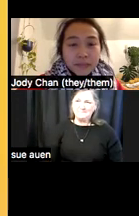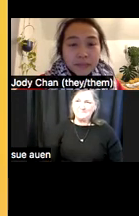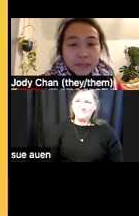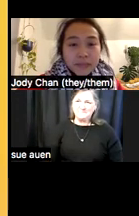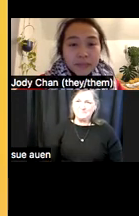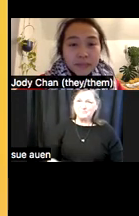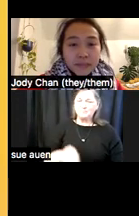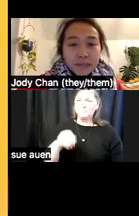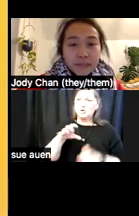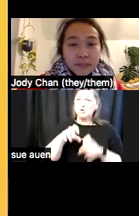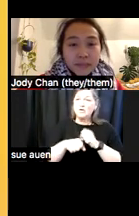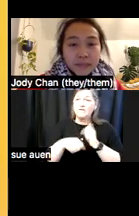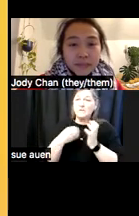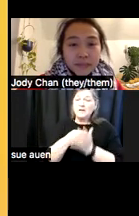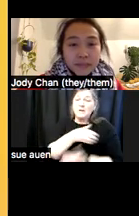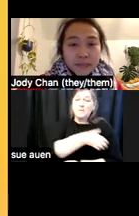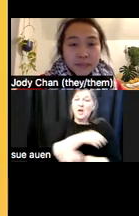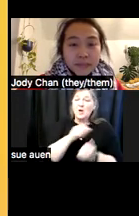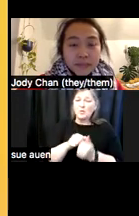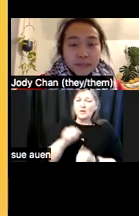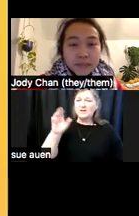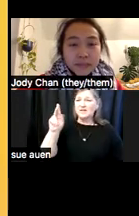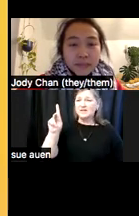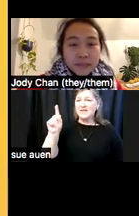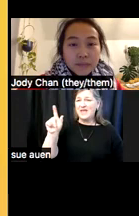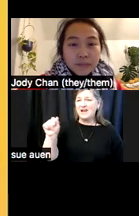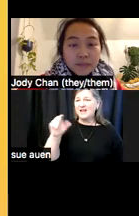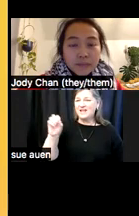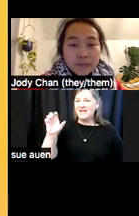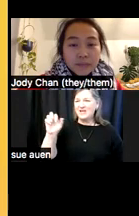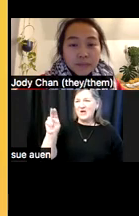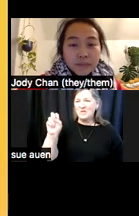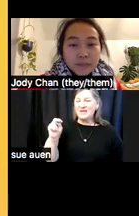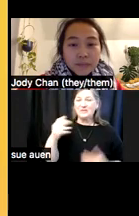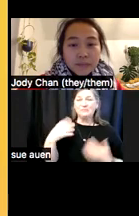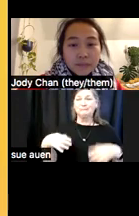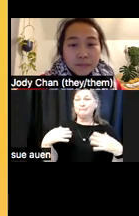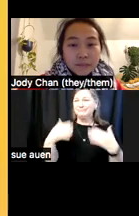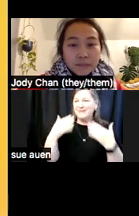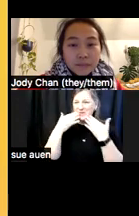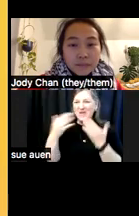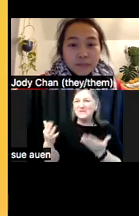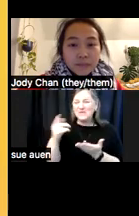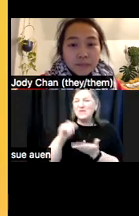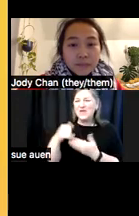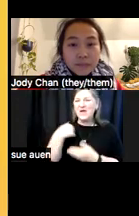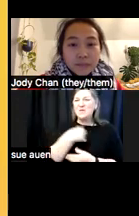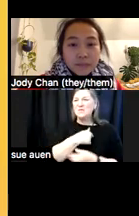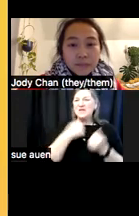Grief, Money, and Power with Kayla and Carmen. I'm super grateful that we get